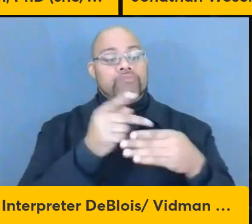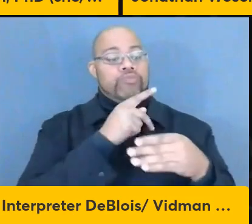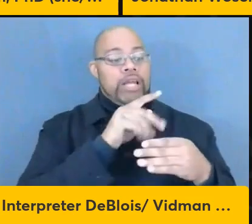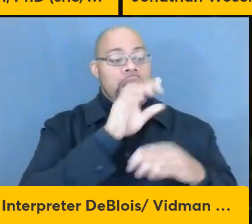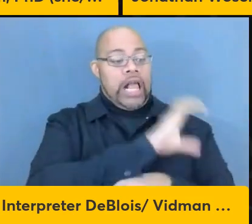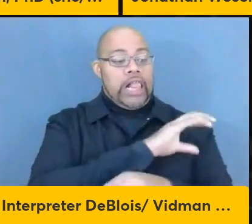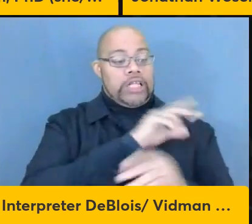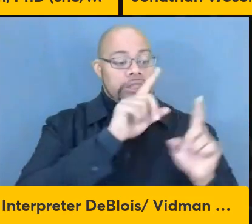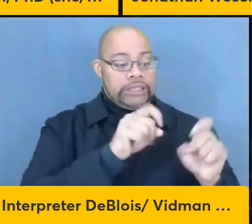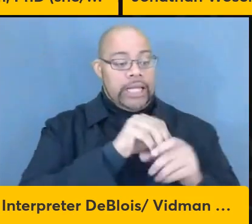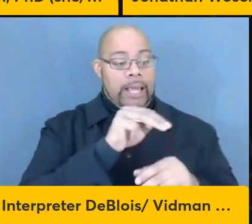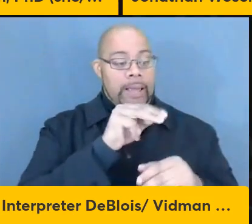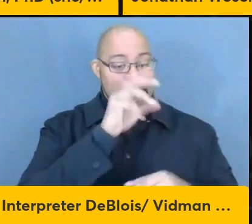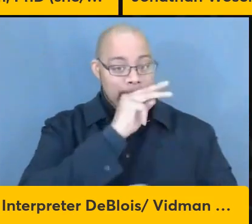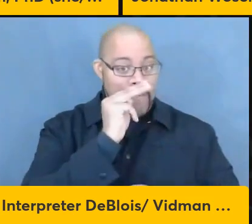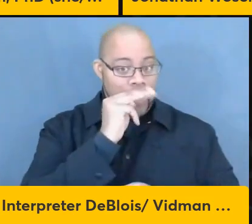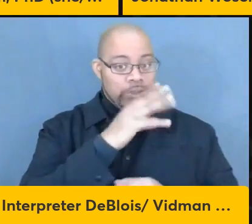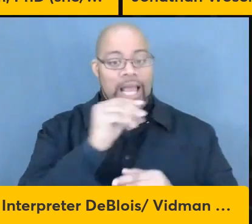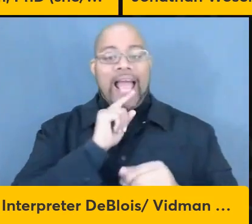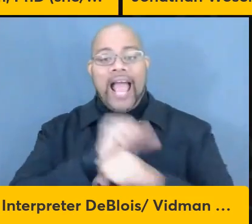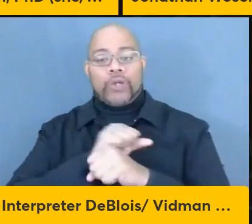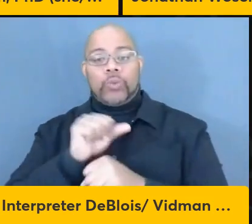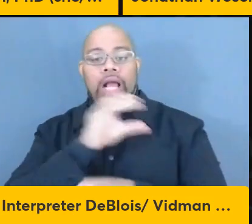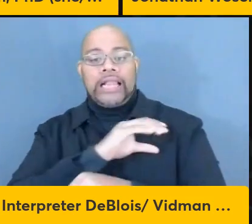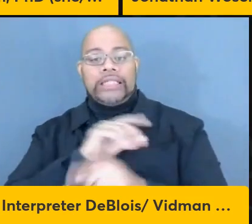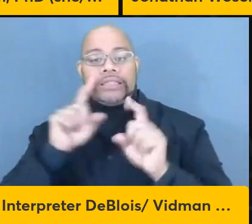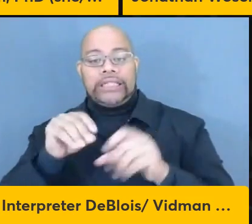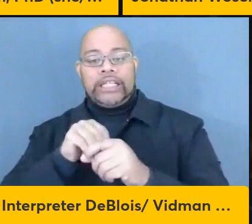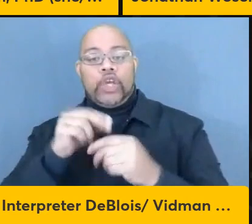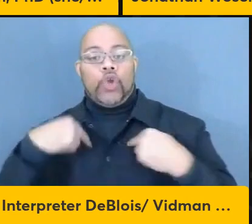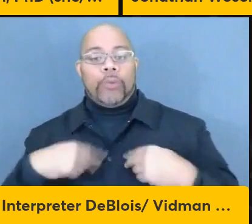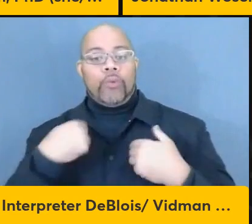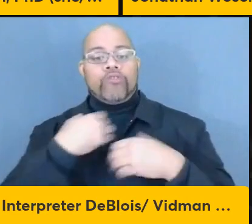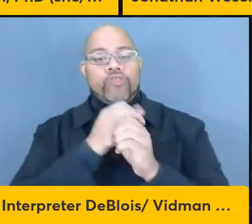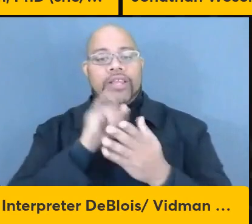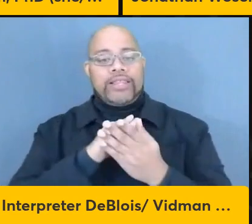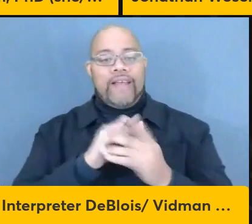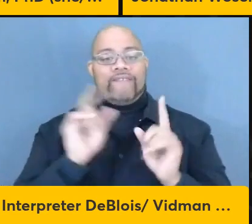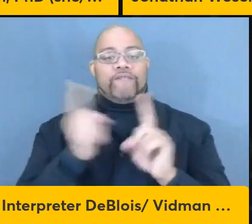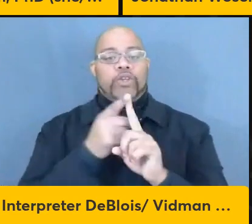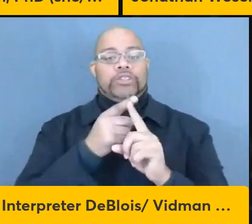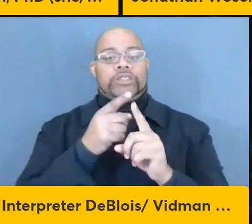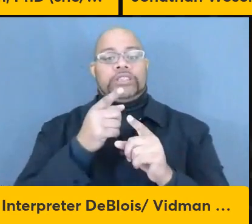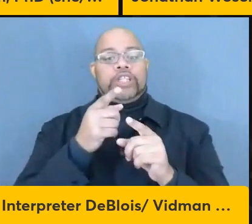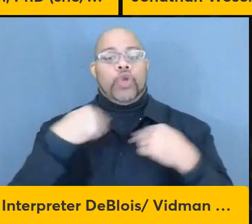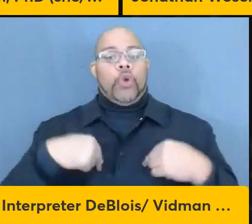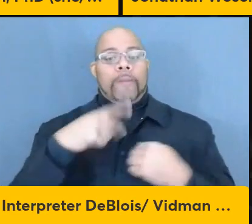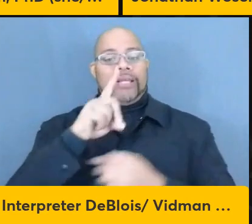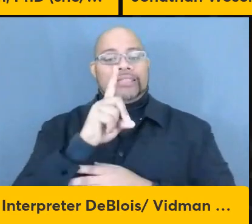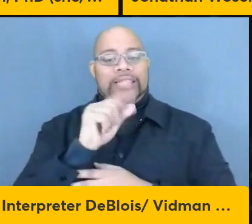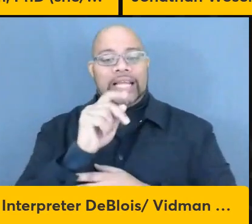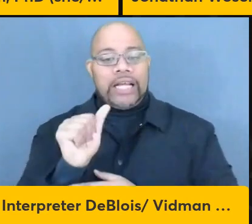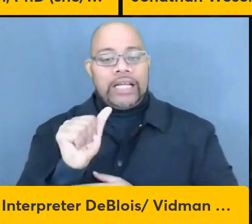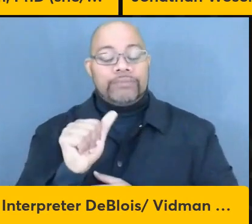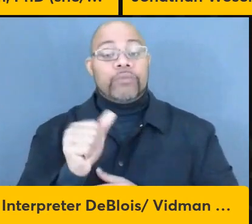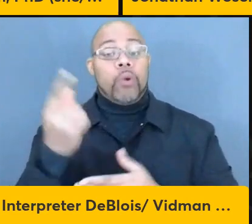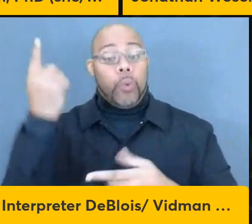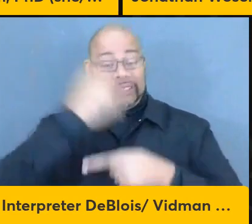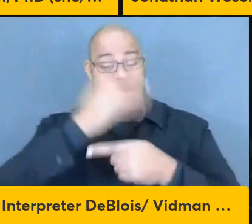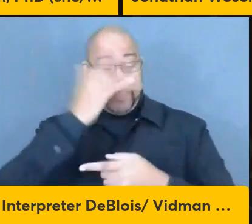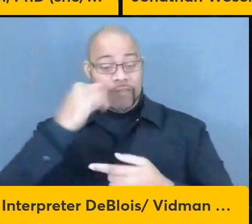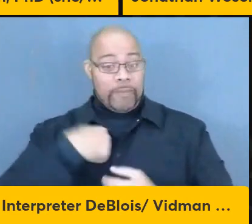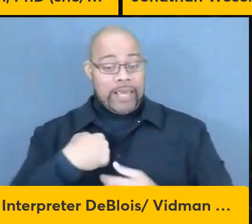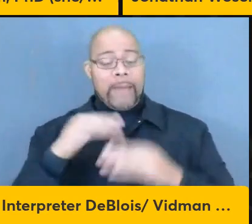testing in mice and actual clinical testing in humans, where we create like first in human data. A day in my life